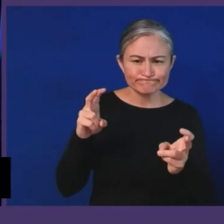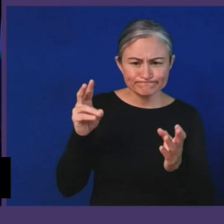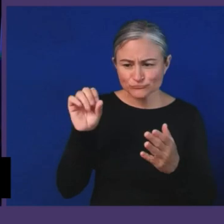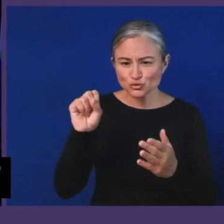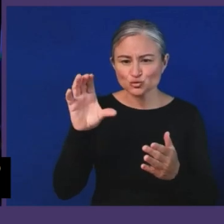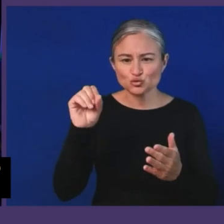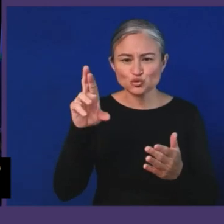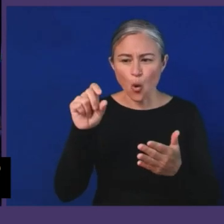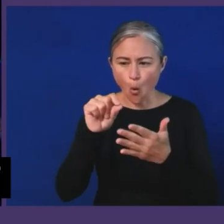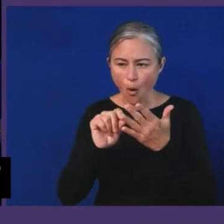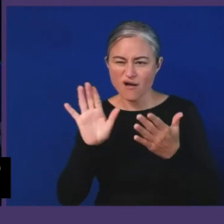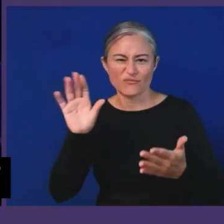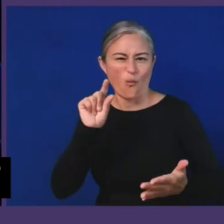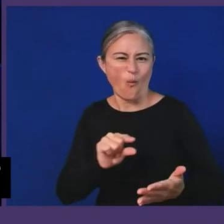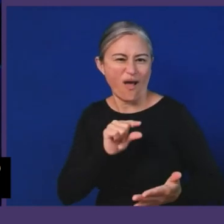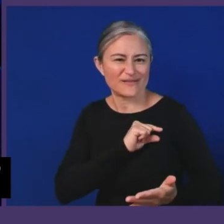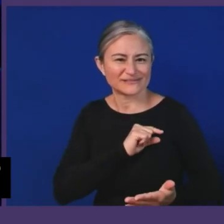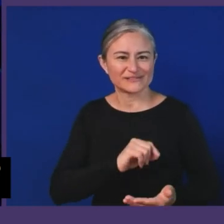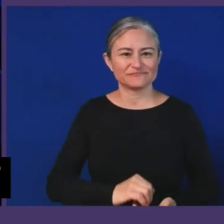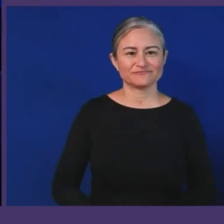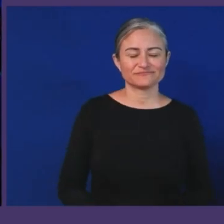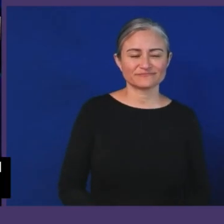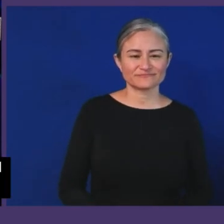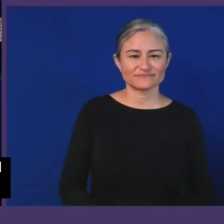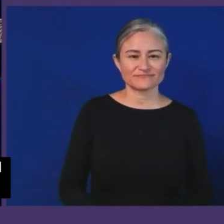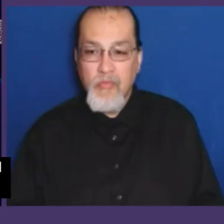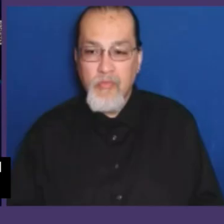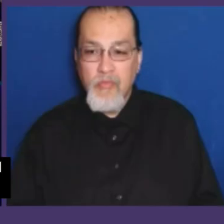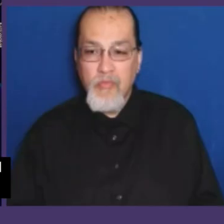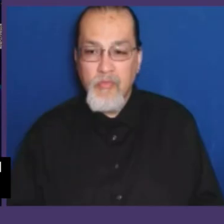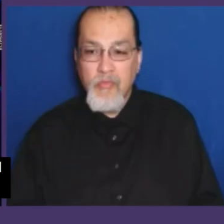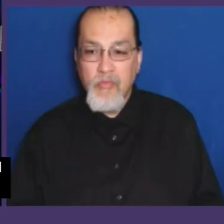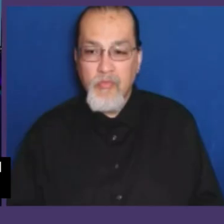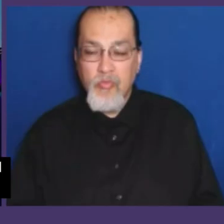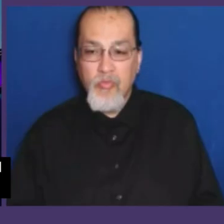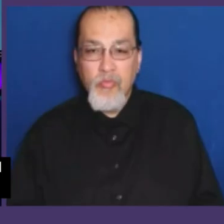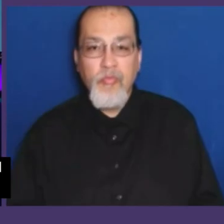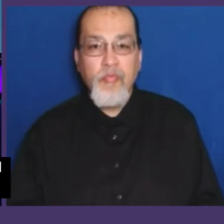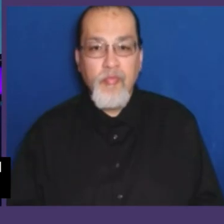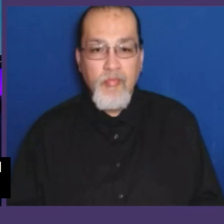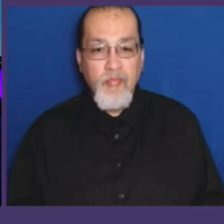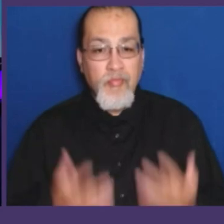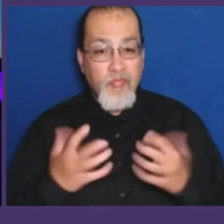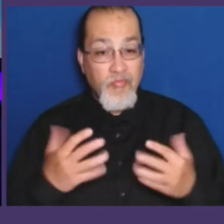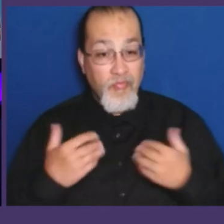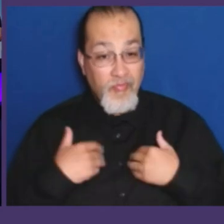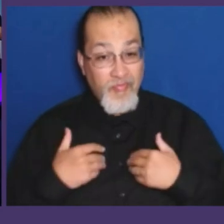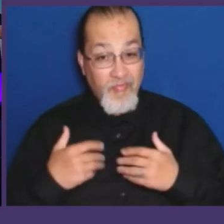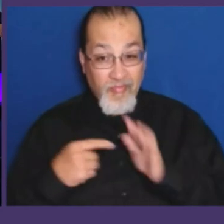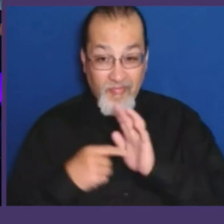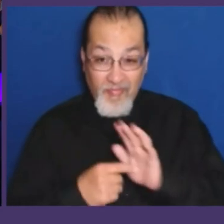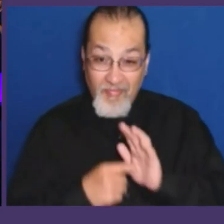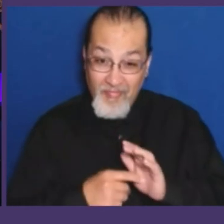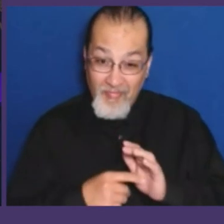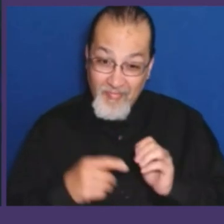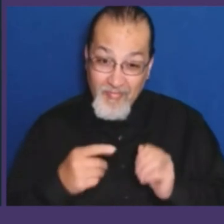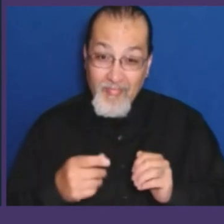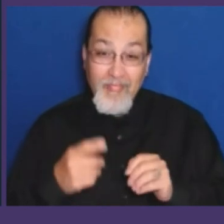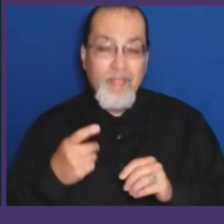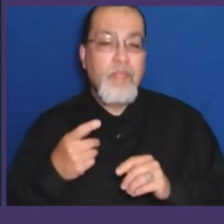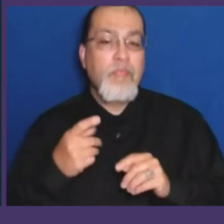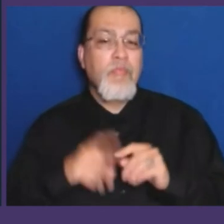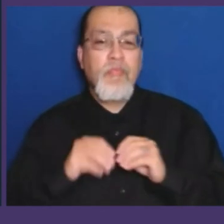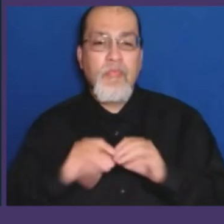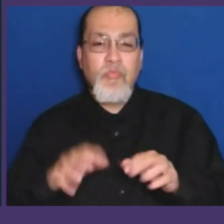Once we have a reward model, we can't deploy this because this is not very useful as an assistant by itself, but it's very useful for the reinforcement